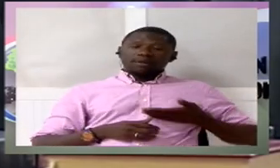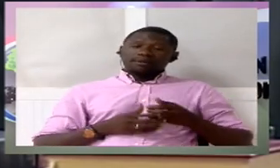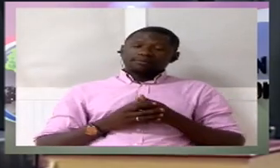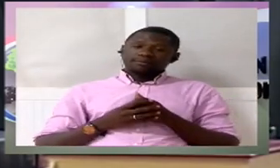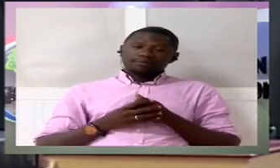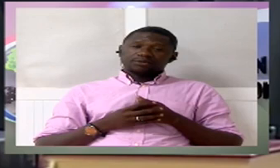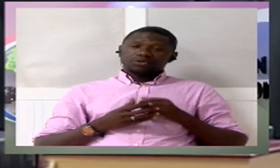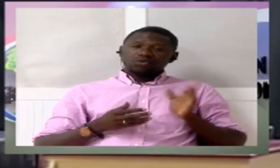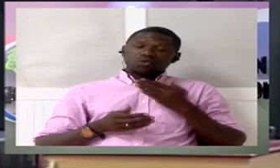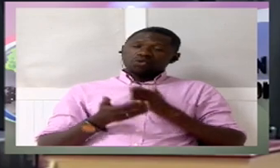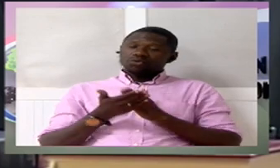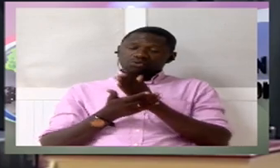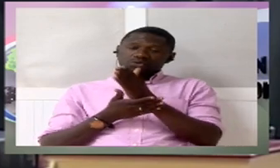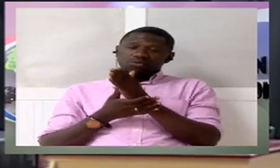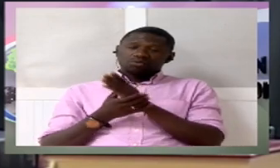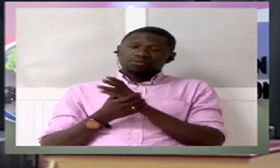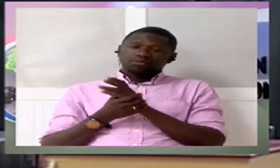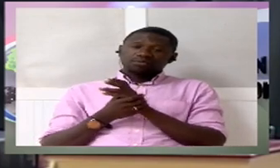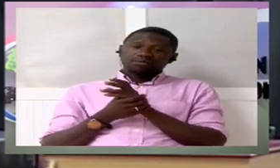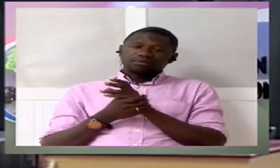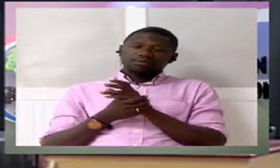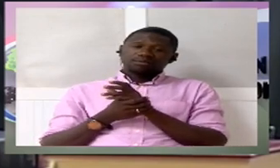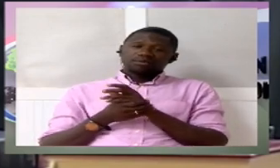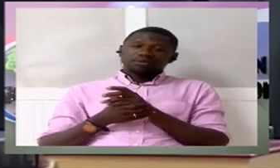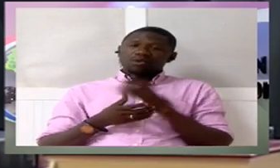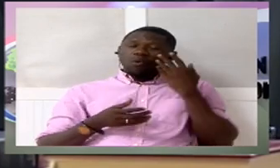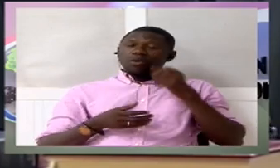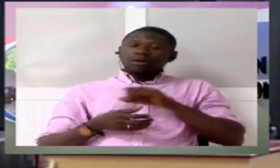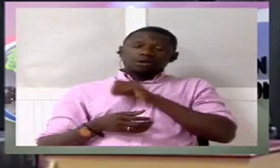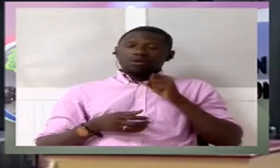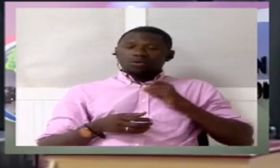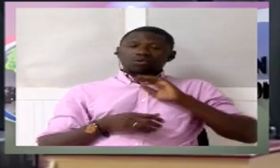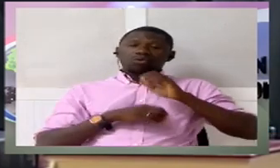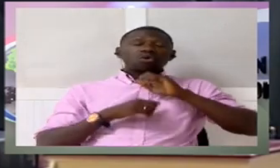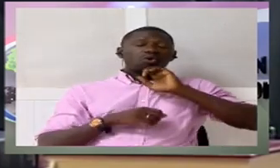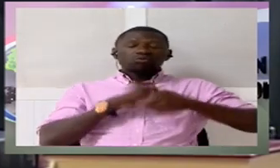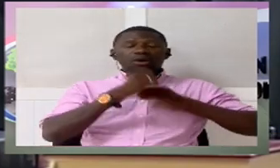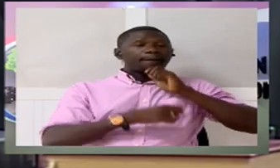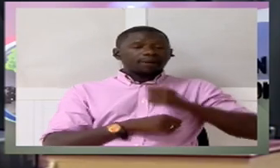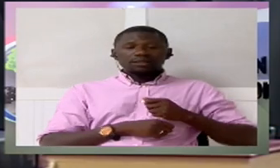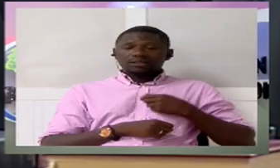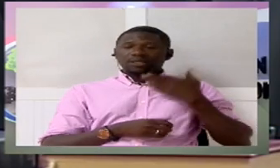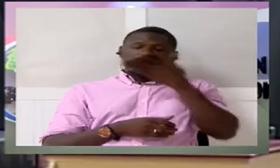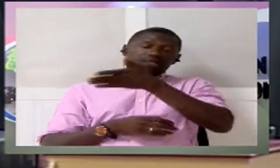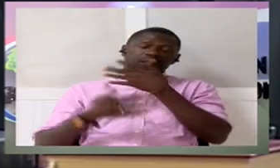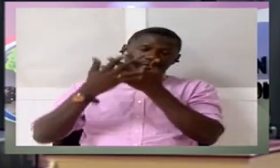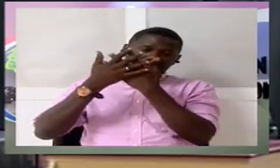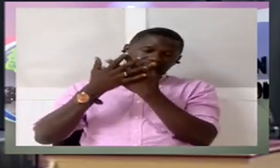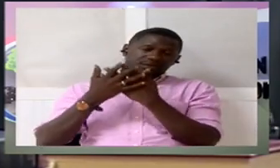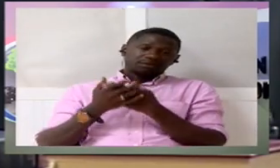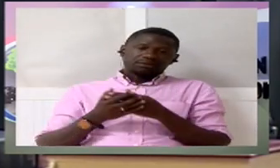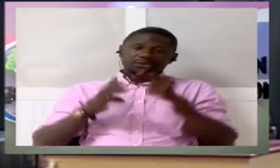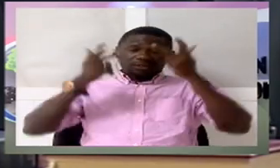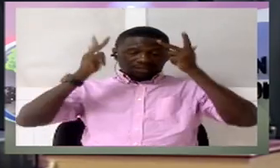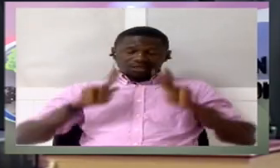Ntolumusolu. Go through. Ntata menketa na. When our husbands are in prison. Tembo menanke manyolbe kasoro.